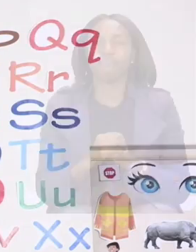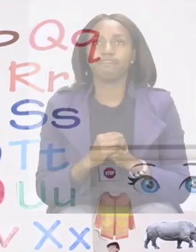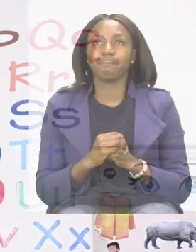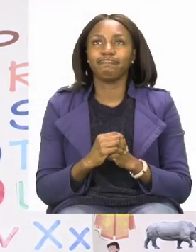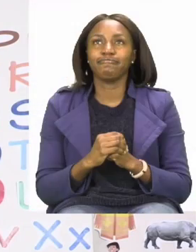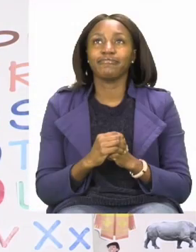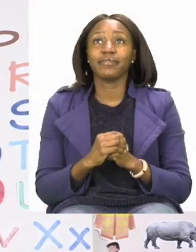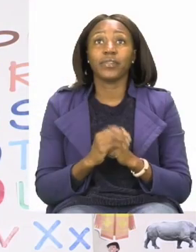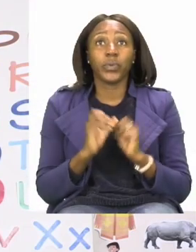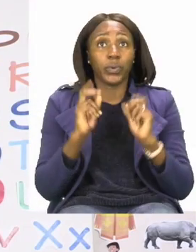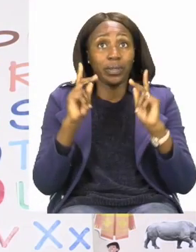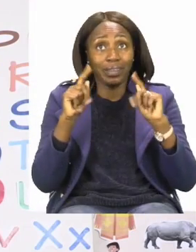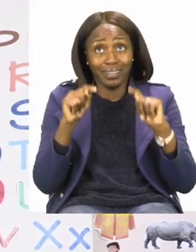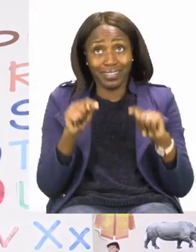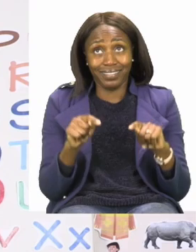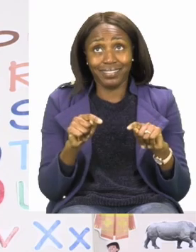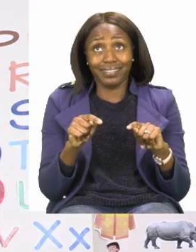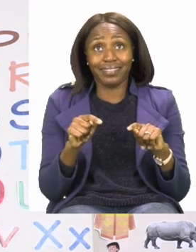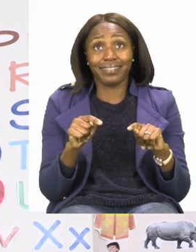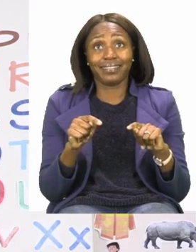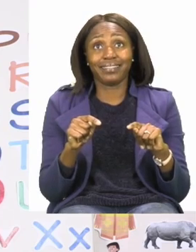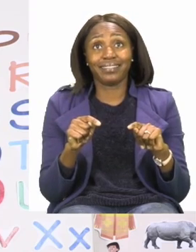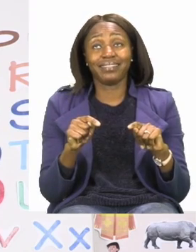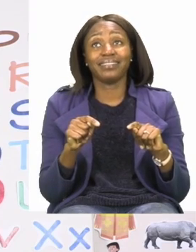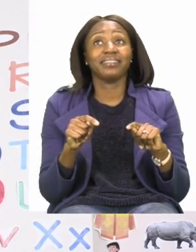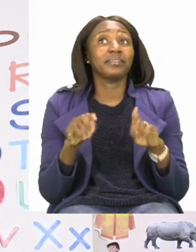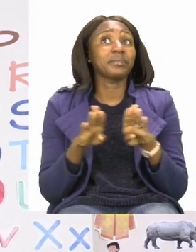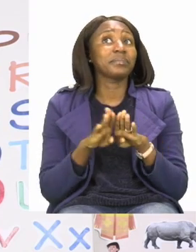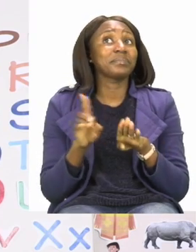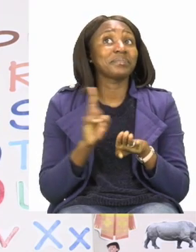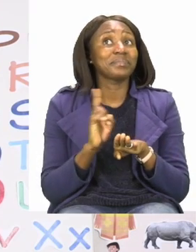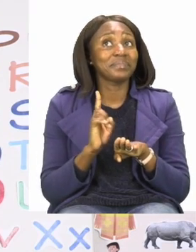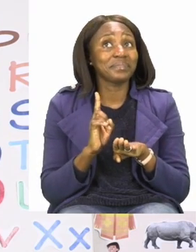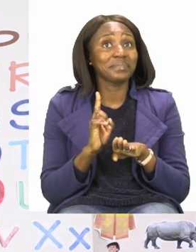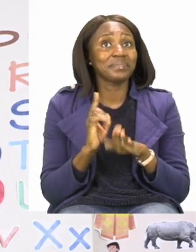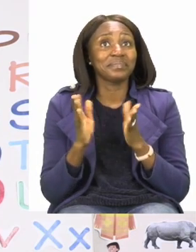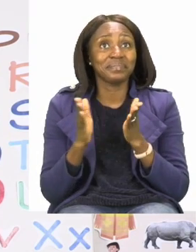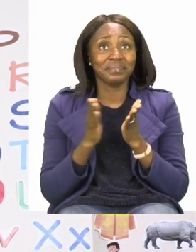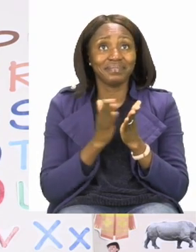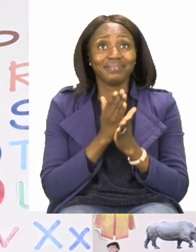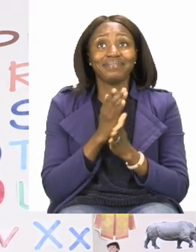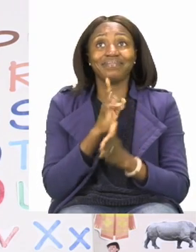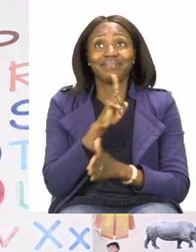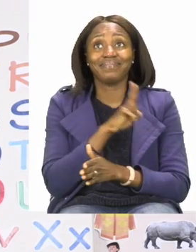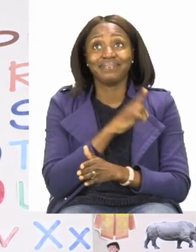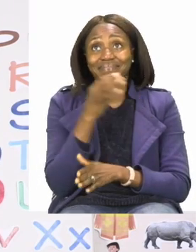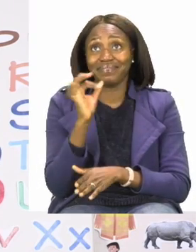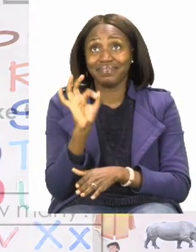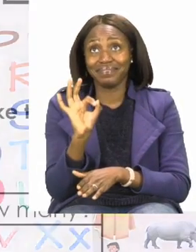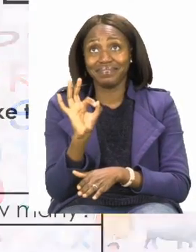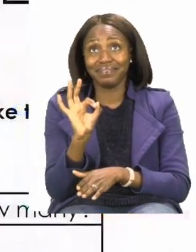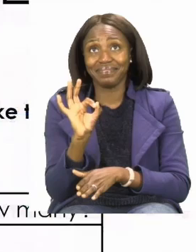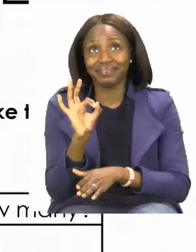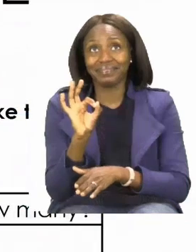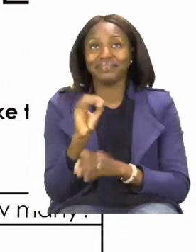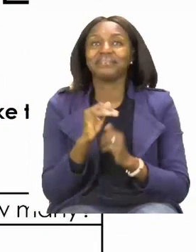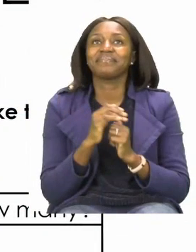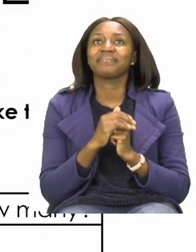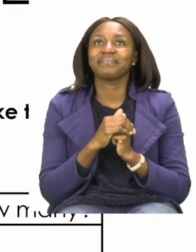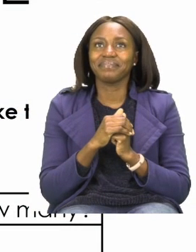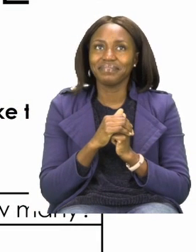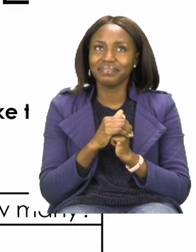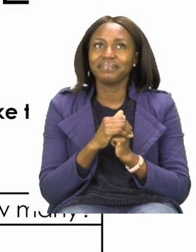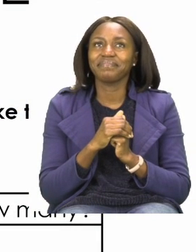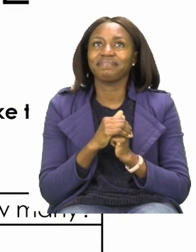Now, boys and girls, to end our lesson for today, we are going to go to page 19. On